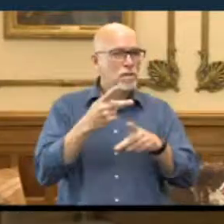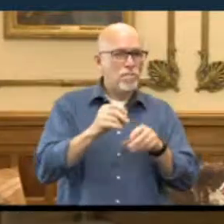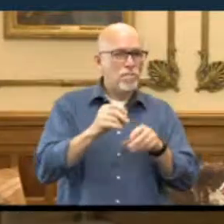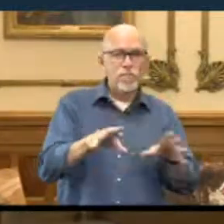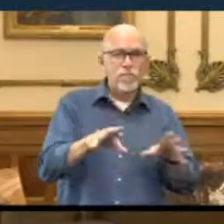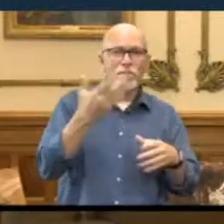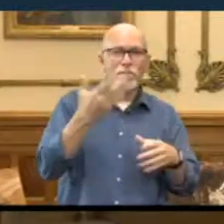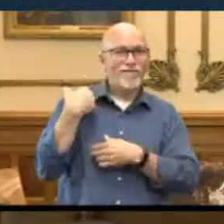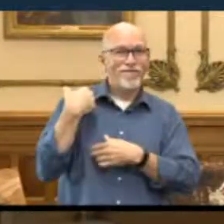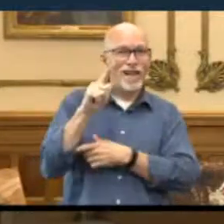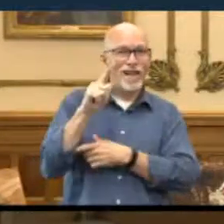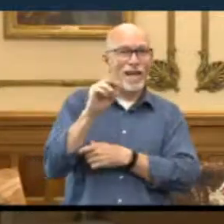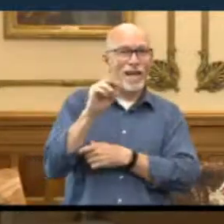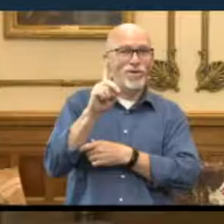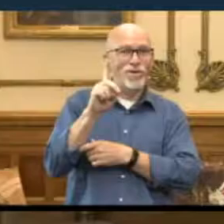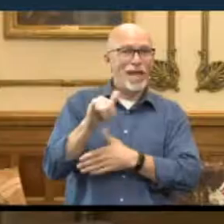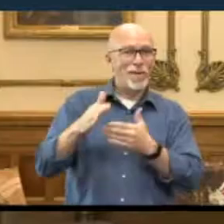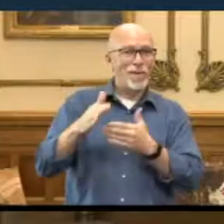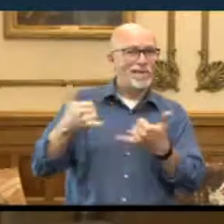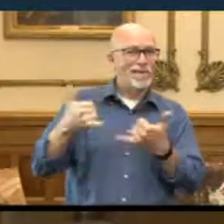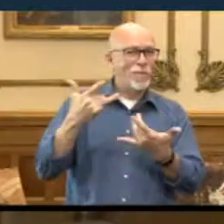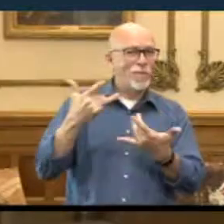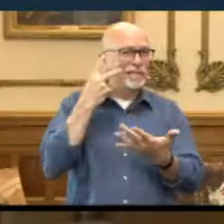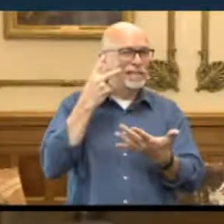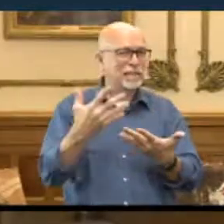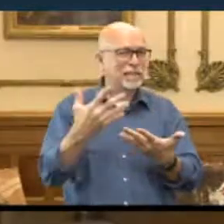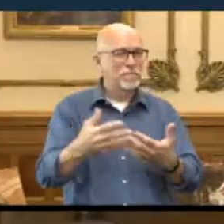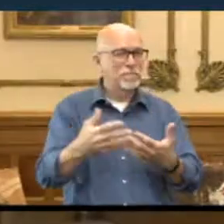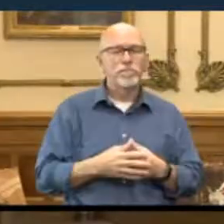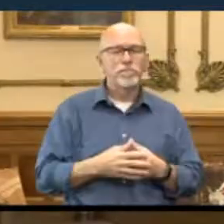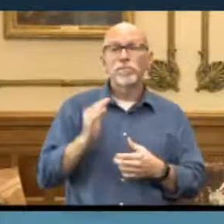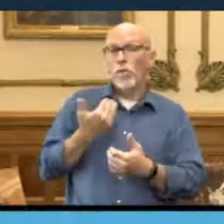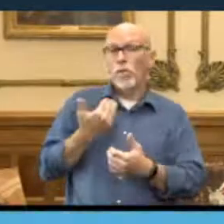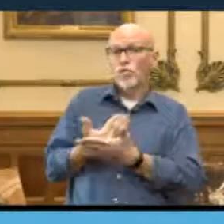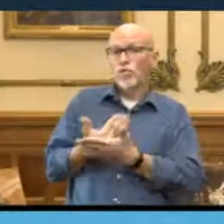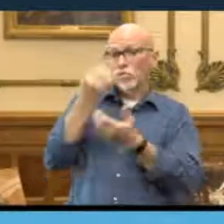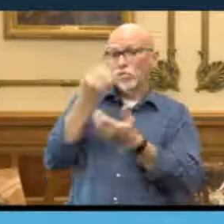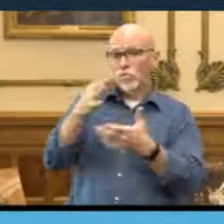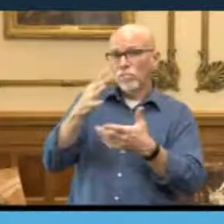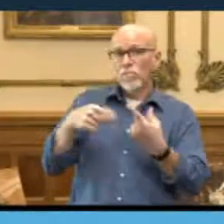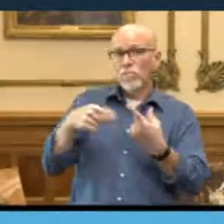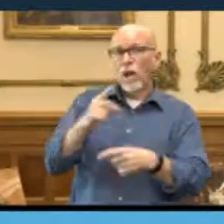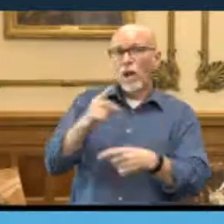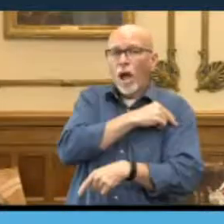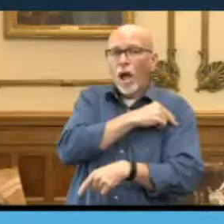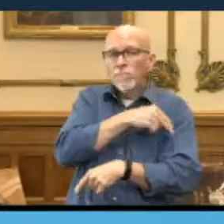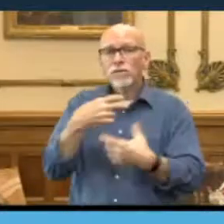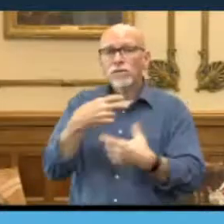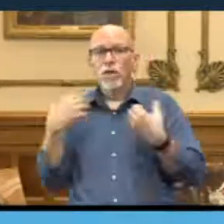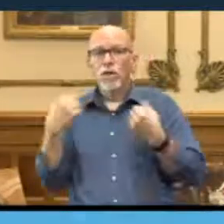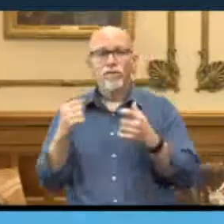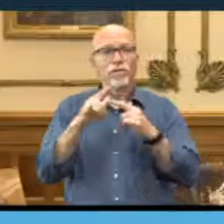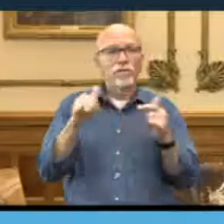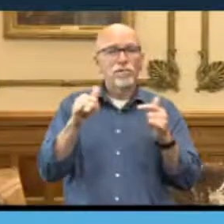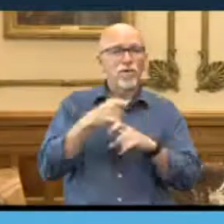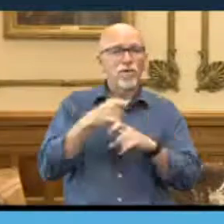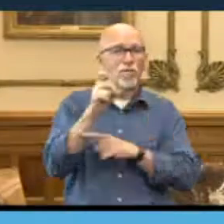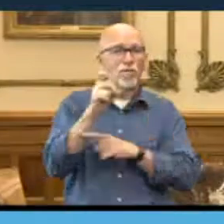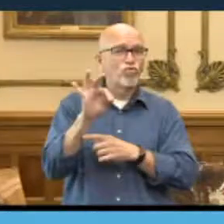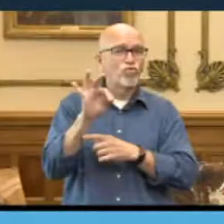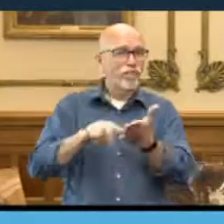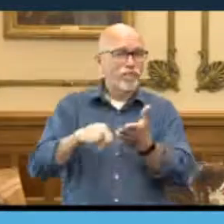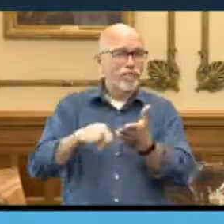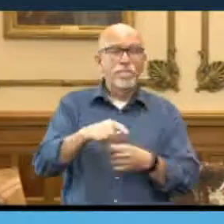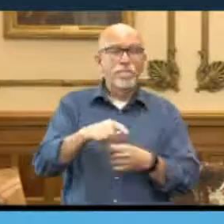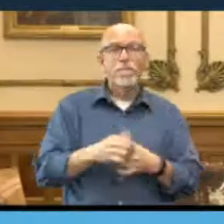the Labor Day weekend. I also want to share our latest data on hospitalizations and recovery from our partners at Regan Street. To date,